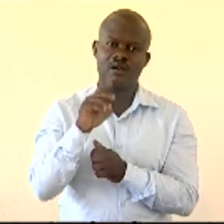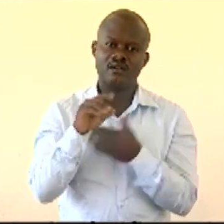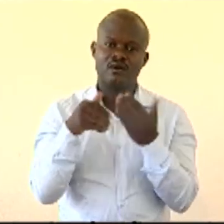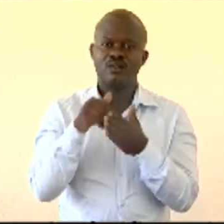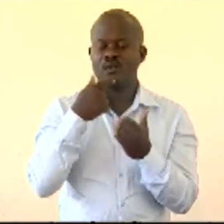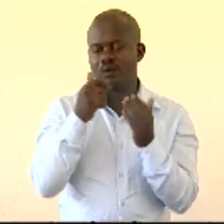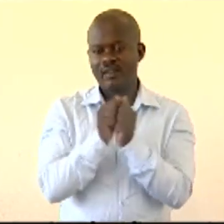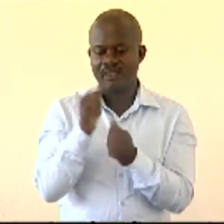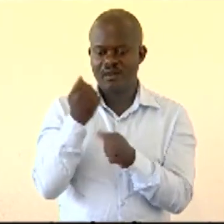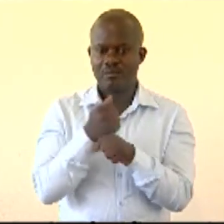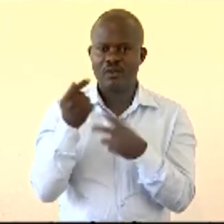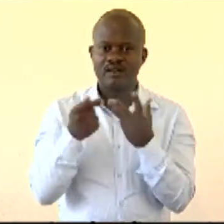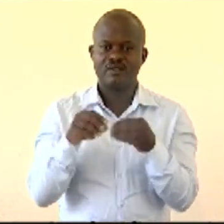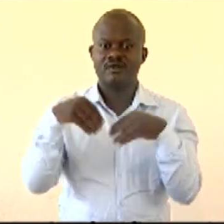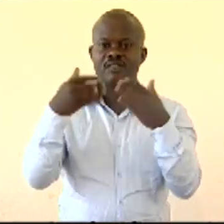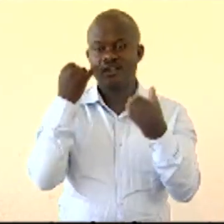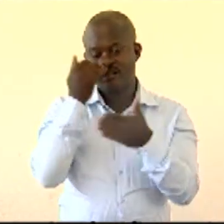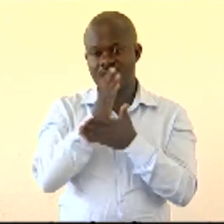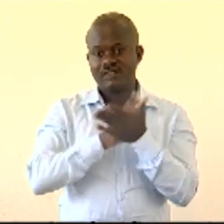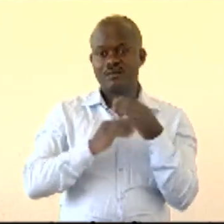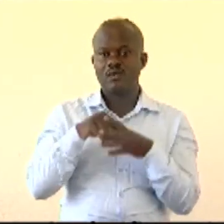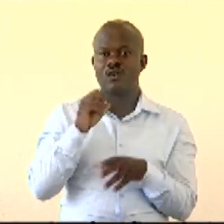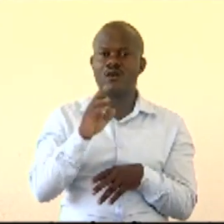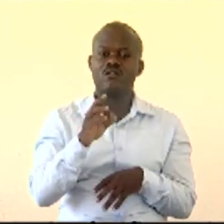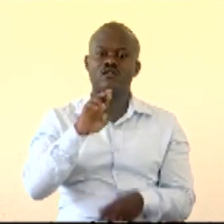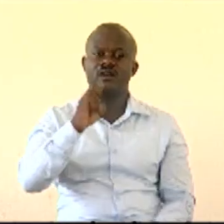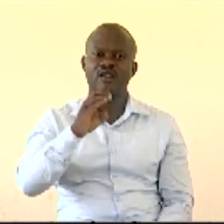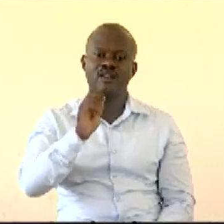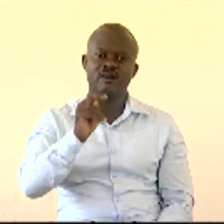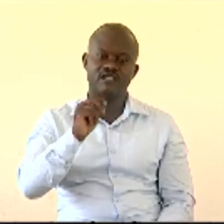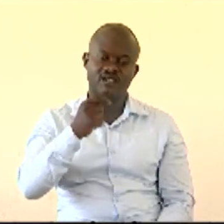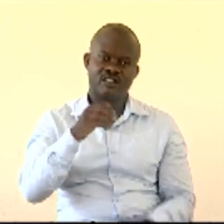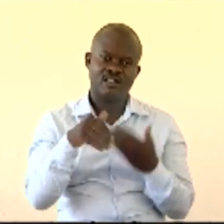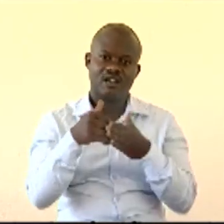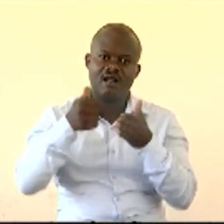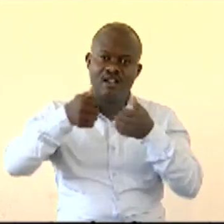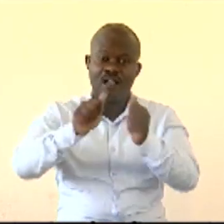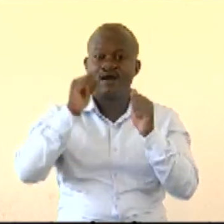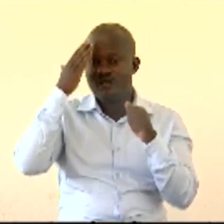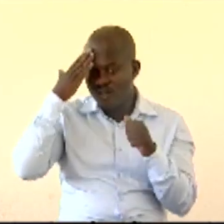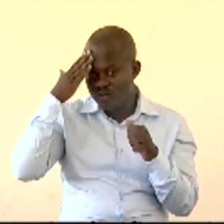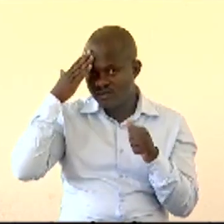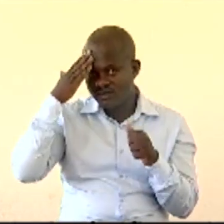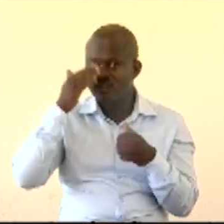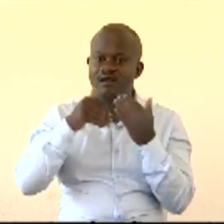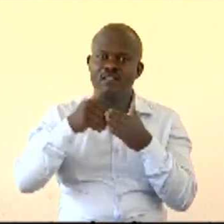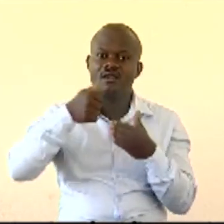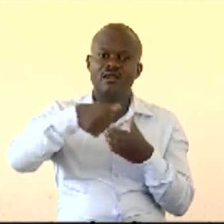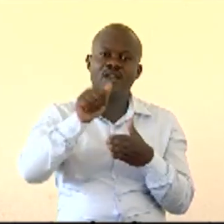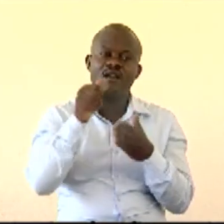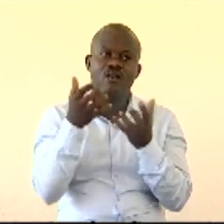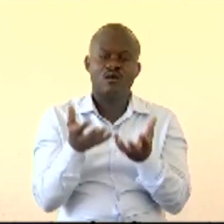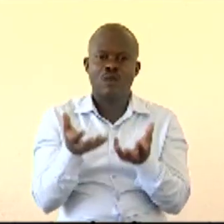it the products. If some of the reactants are known, their quantities